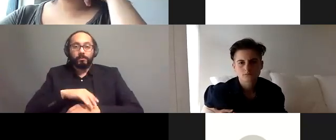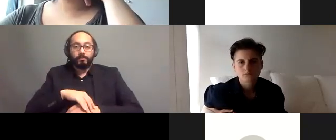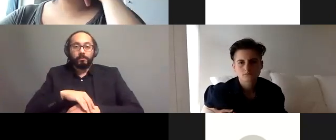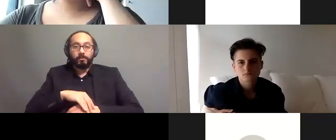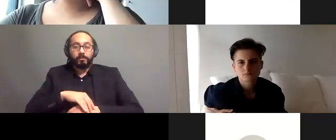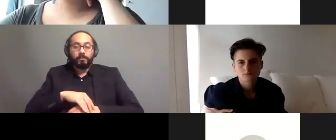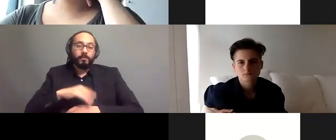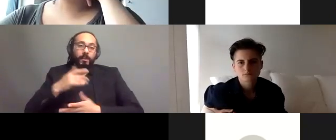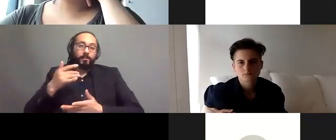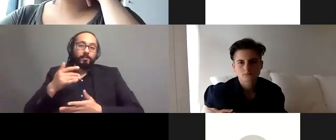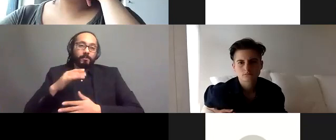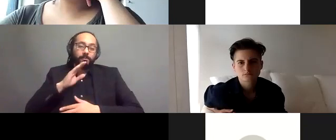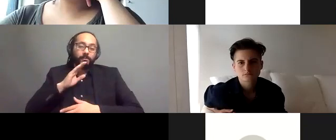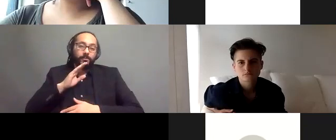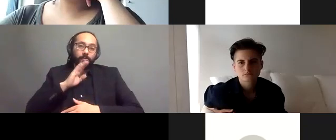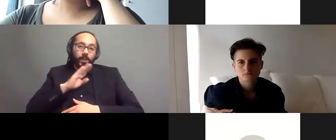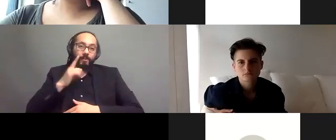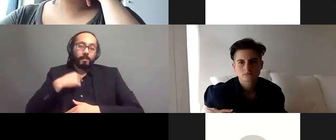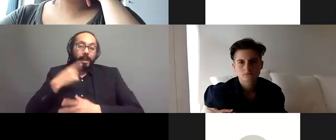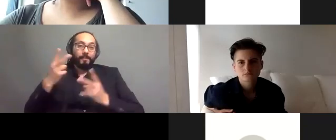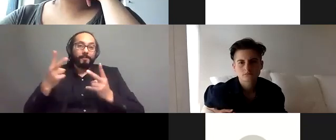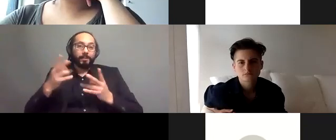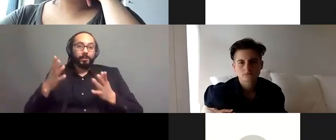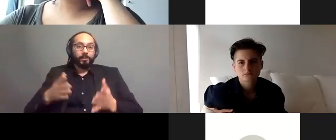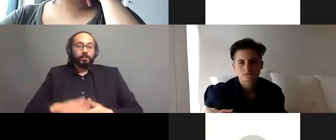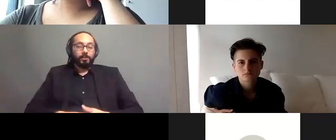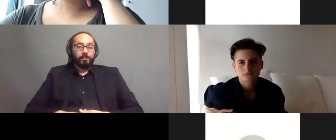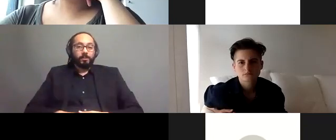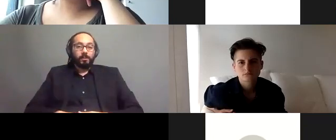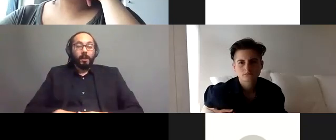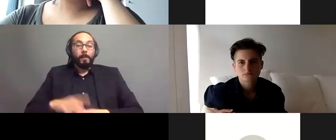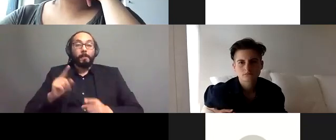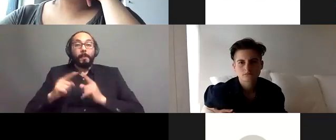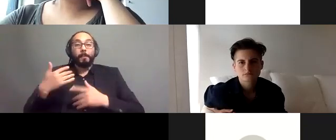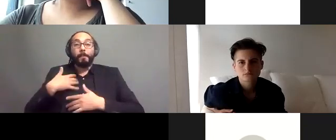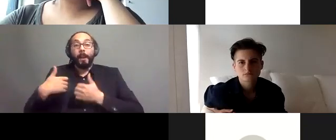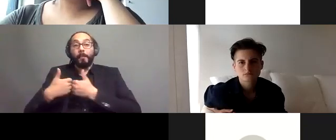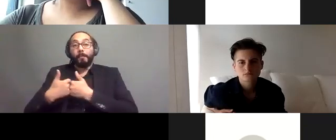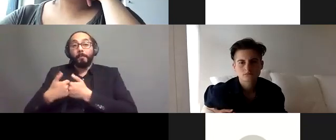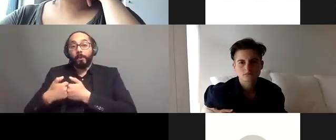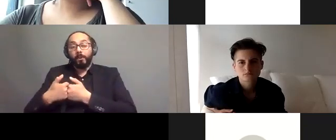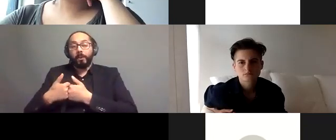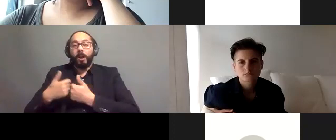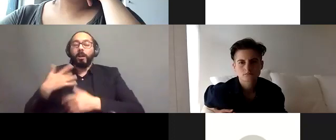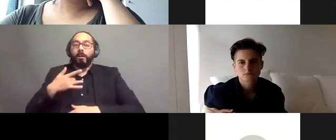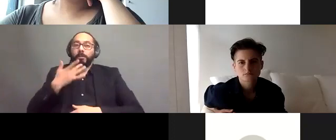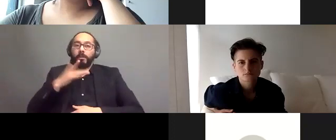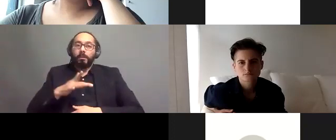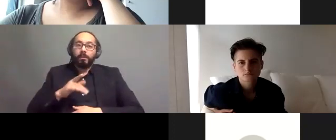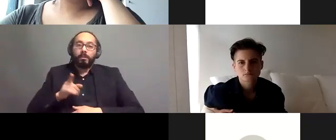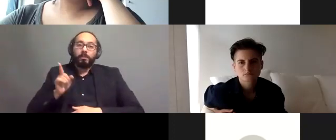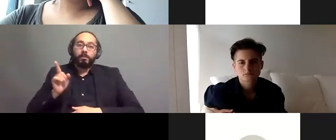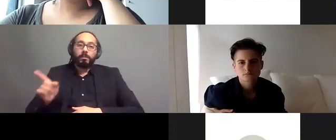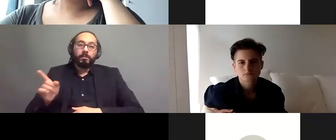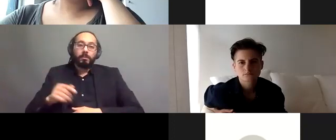for me as a visitor. Right. But my partner, like, I was able to survive because my partner kindly